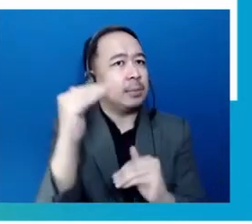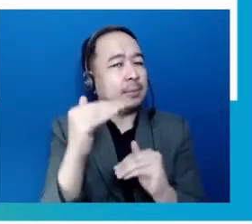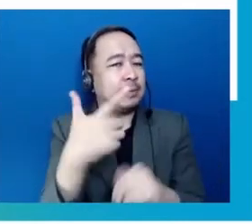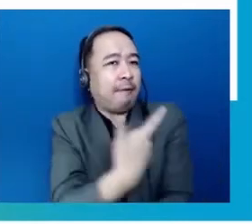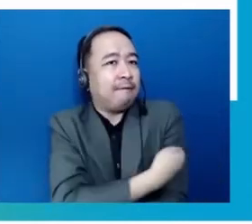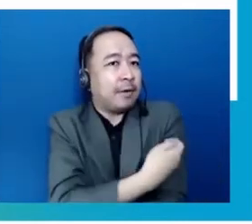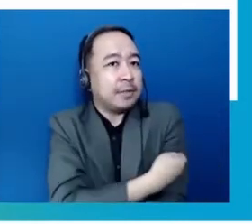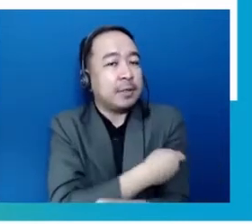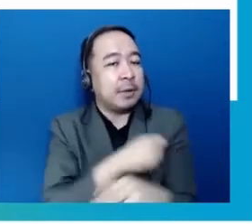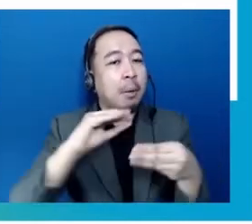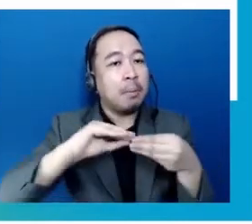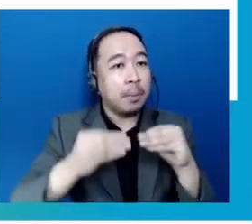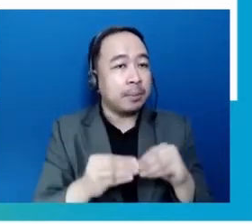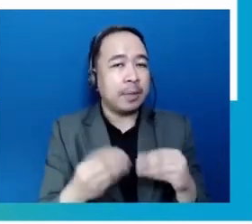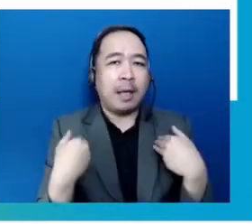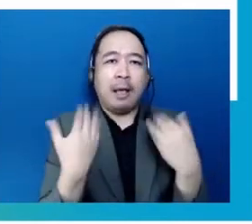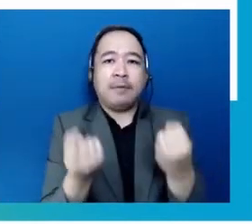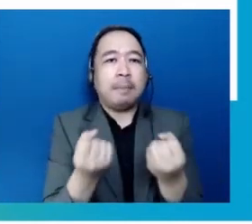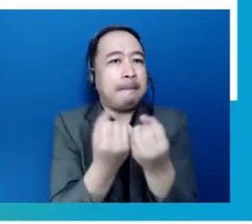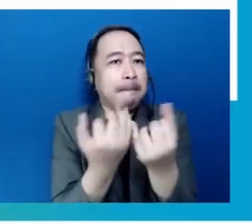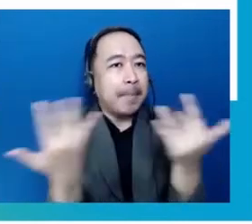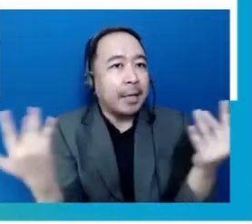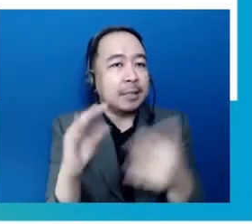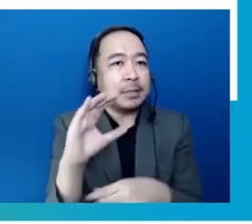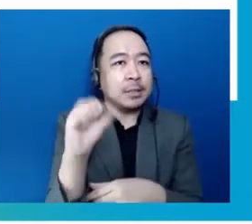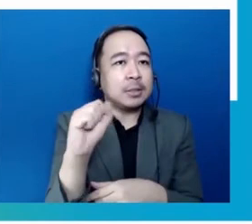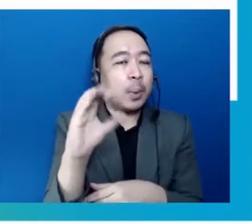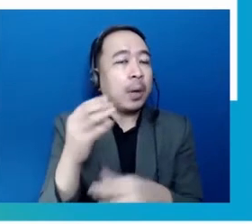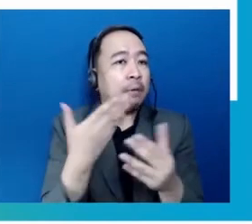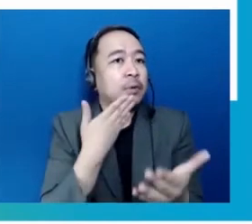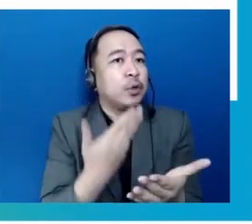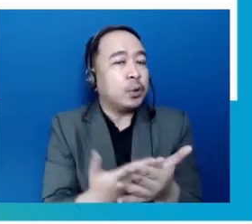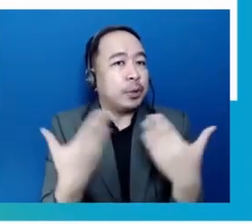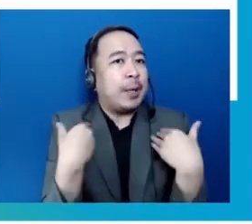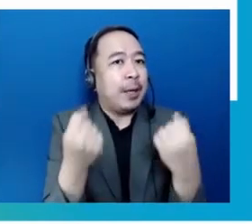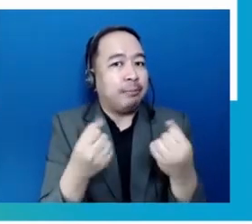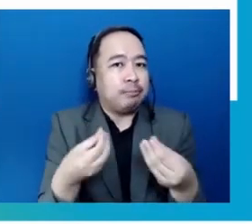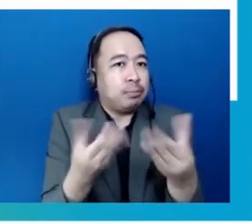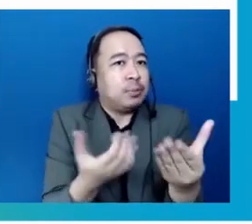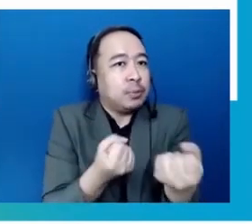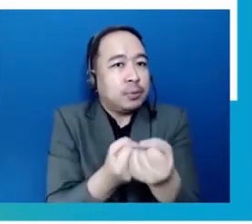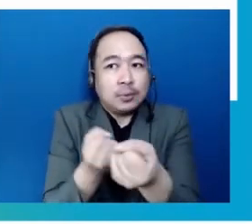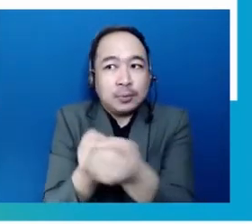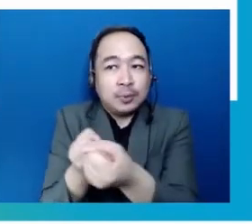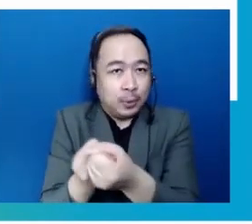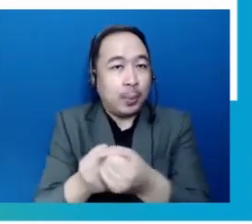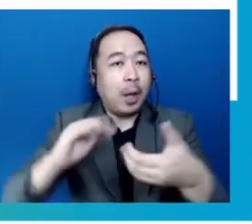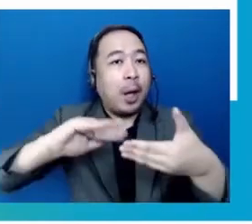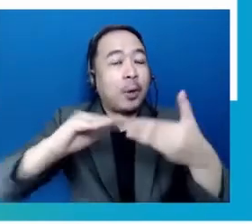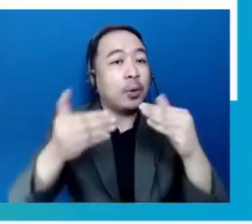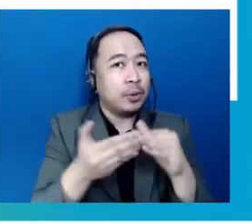Given that there are many CSOs that work as good health service providers at grassroots level in many